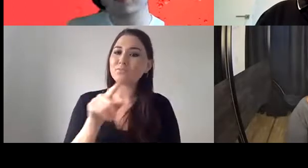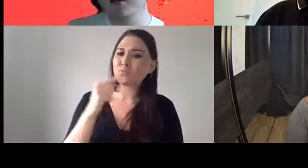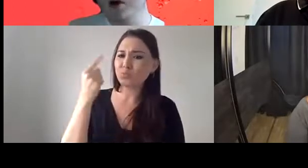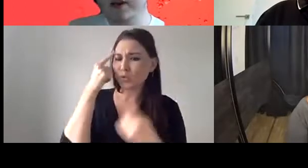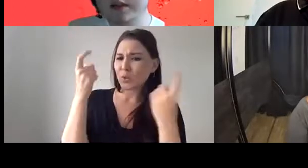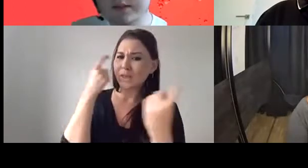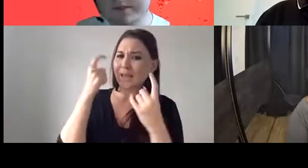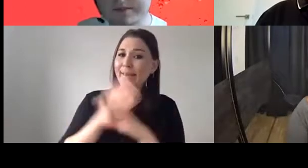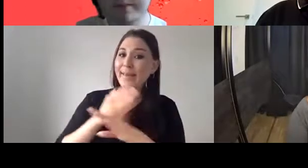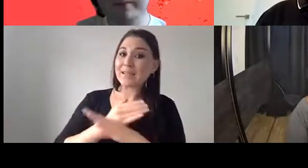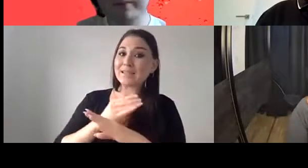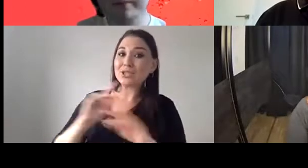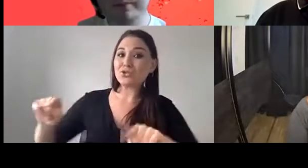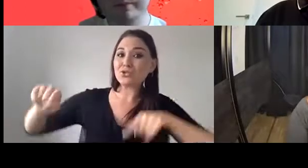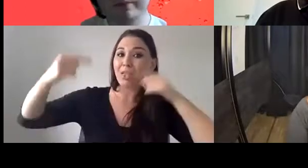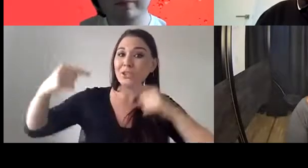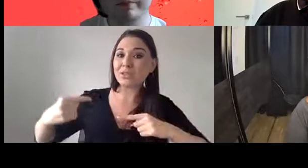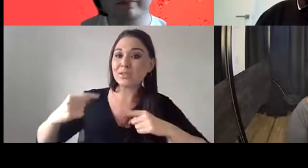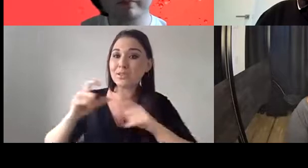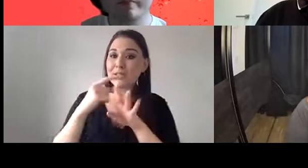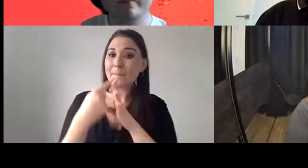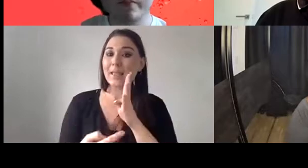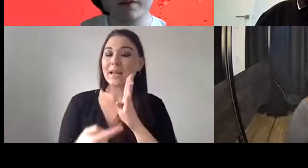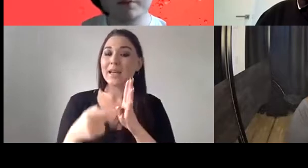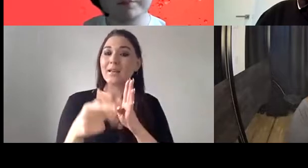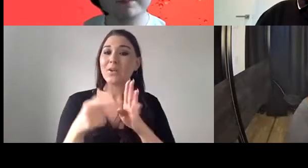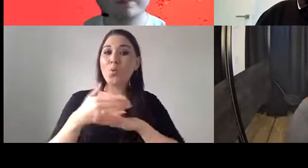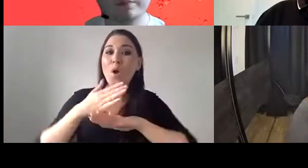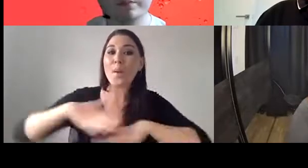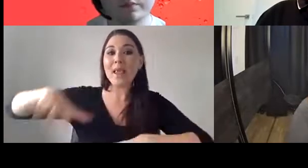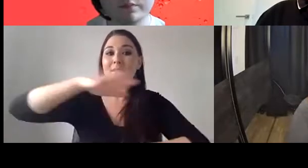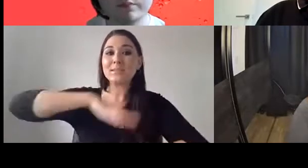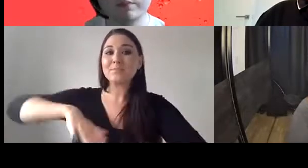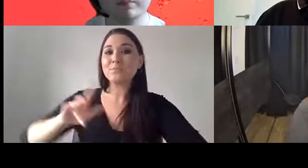are in the workplace? Oh, that's a good one.